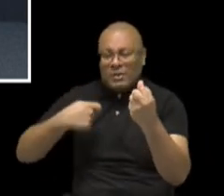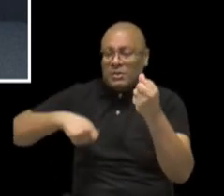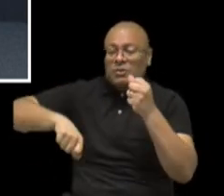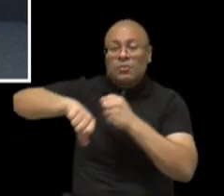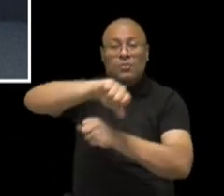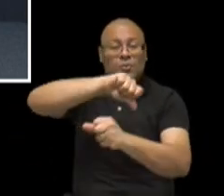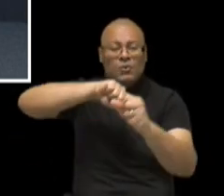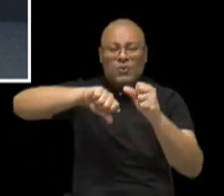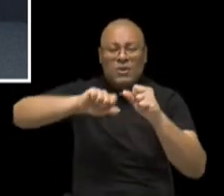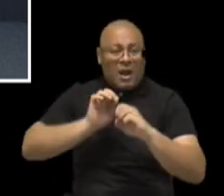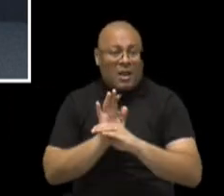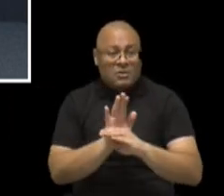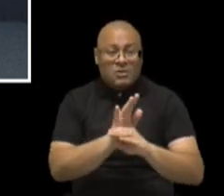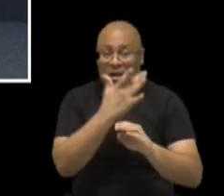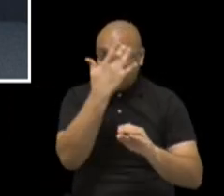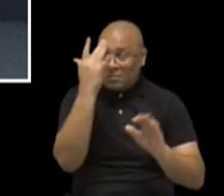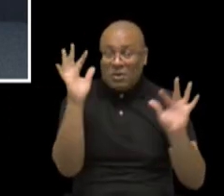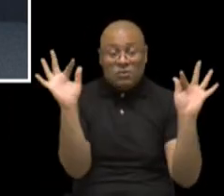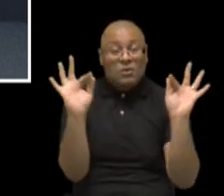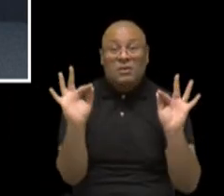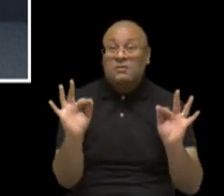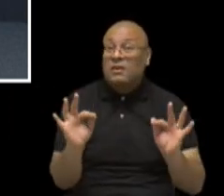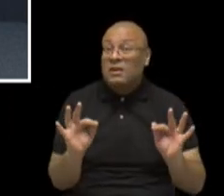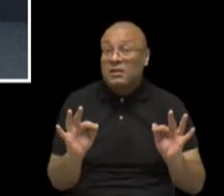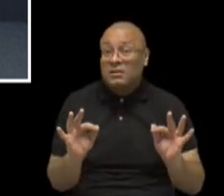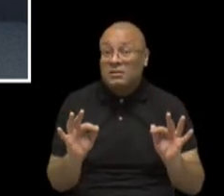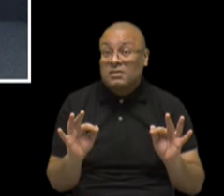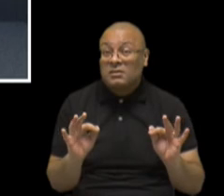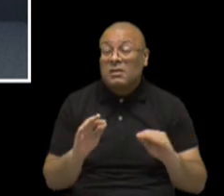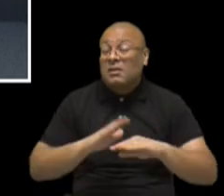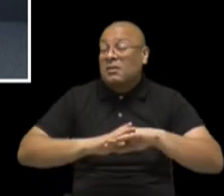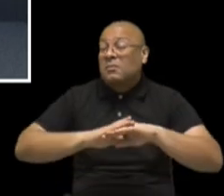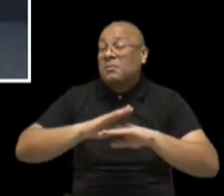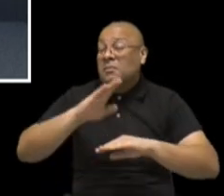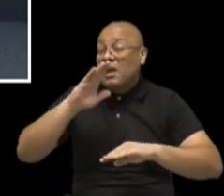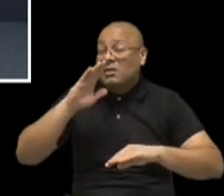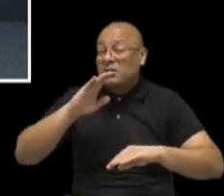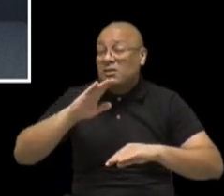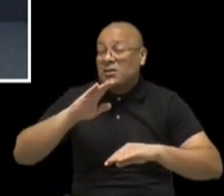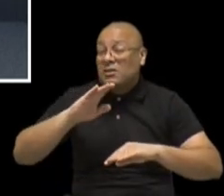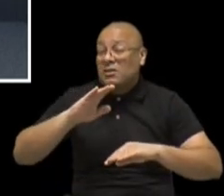happen, because now no one has much